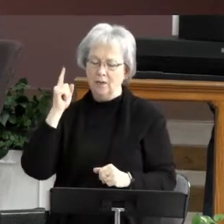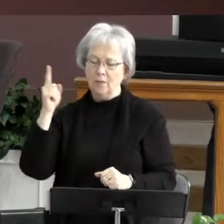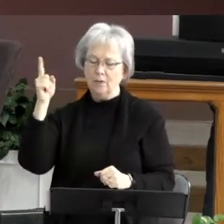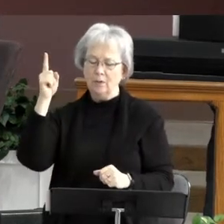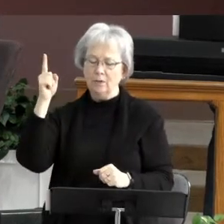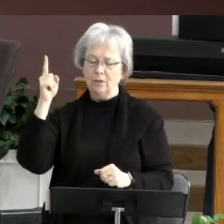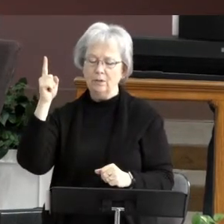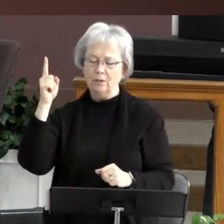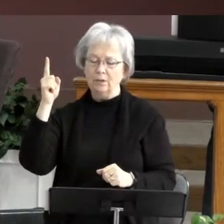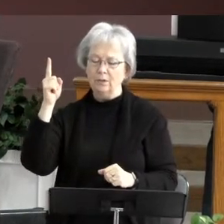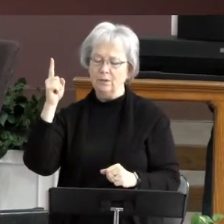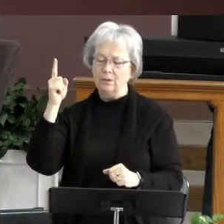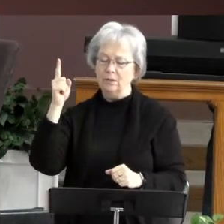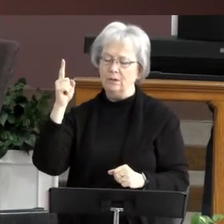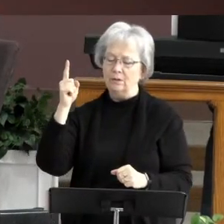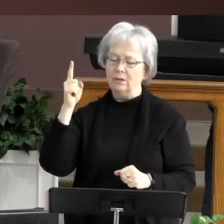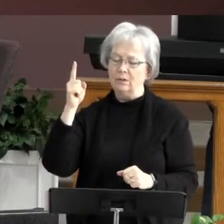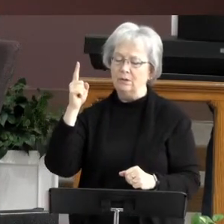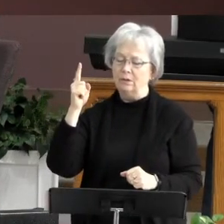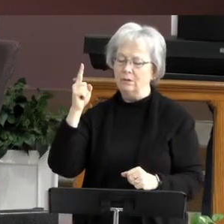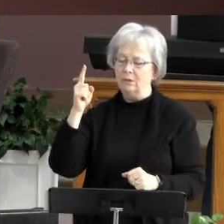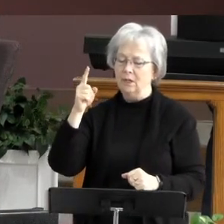worship you.